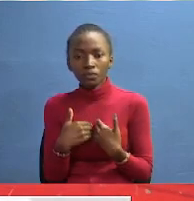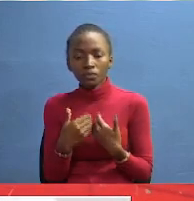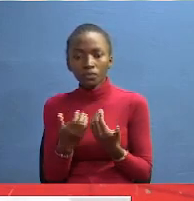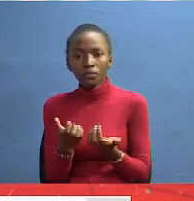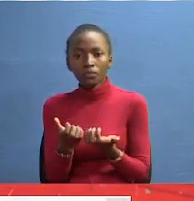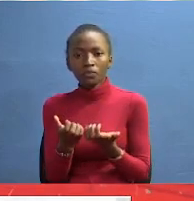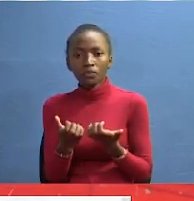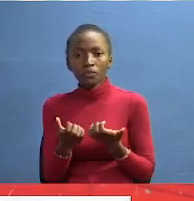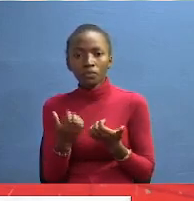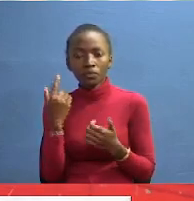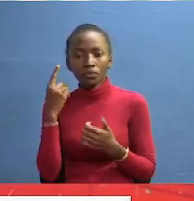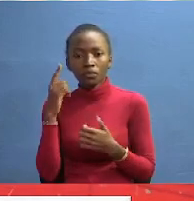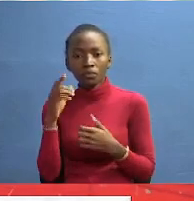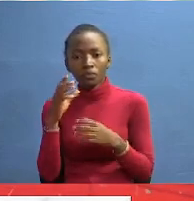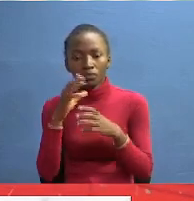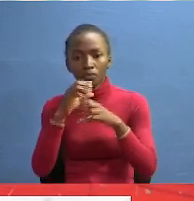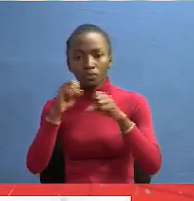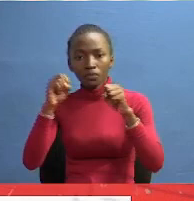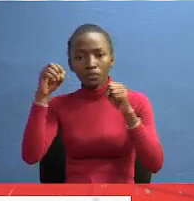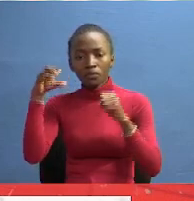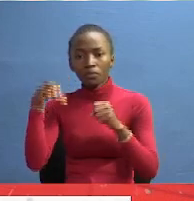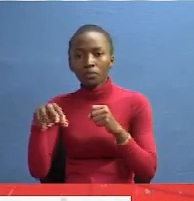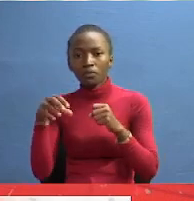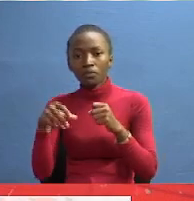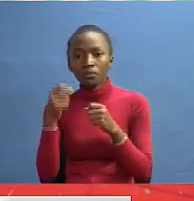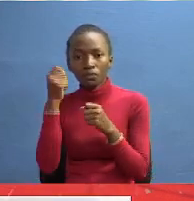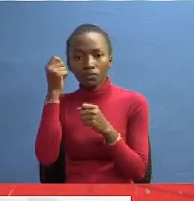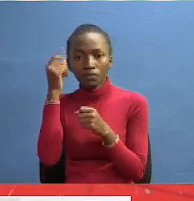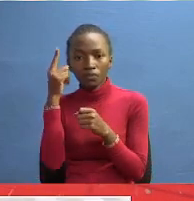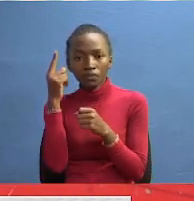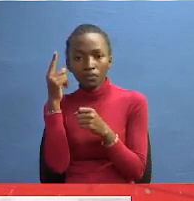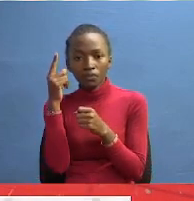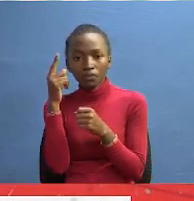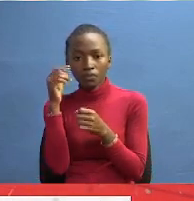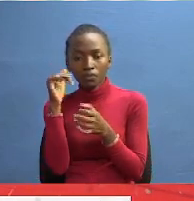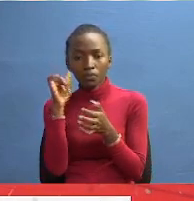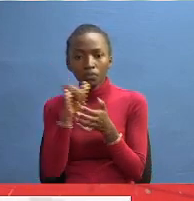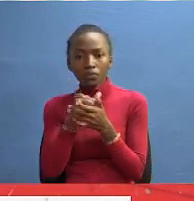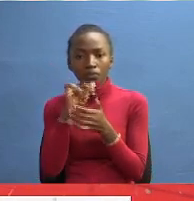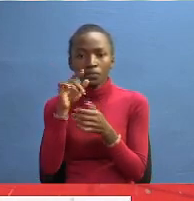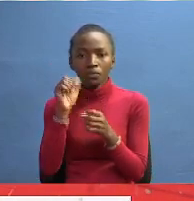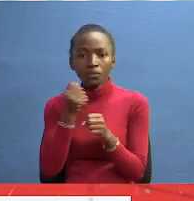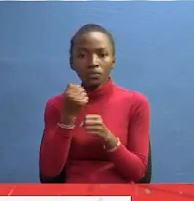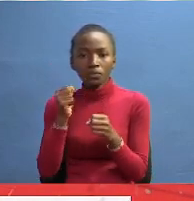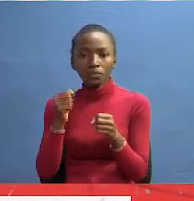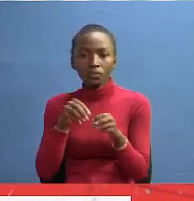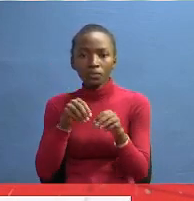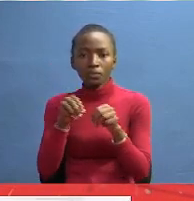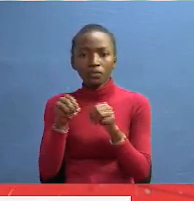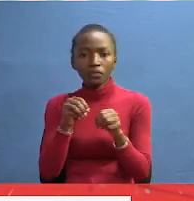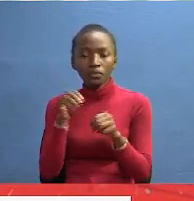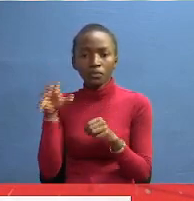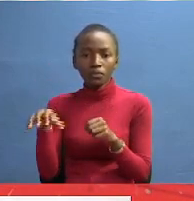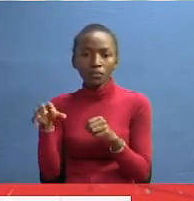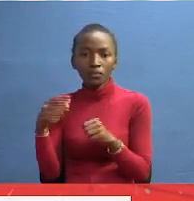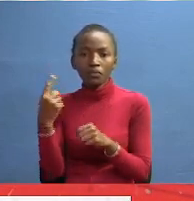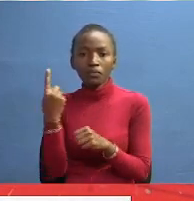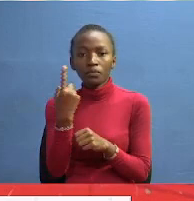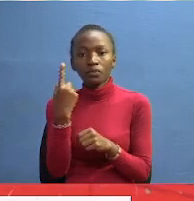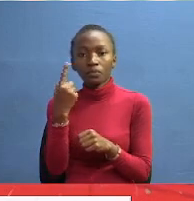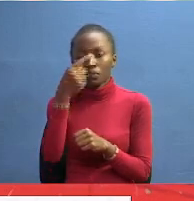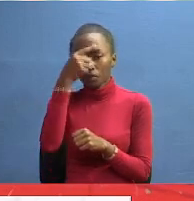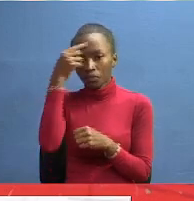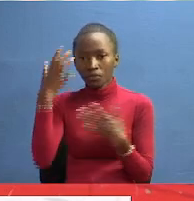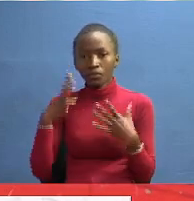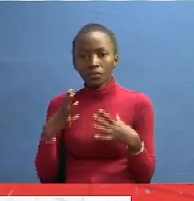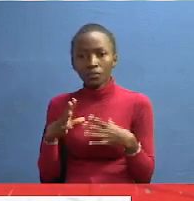the president of Congo to understand that he is now not going to manage Congo alone. Sure. Because these people are not going